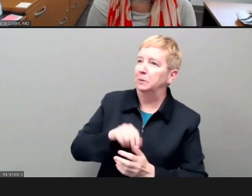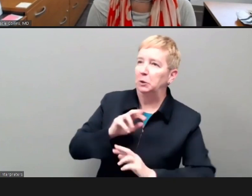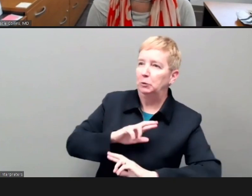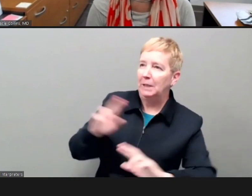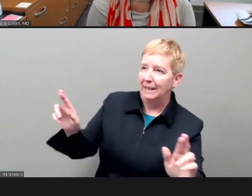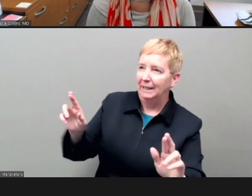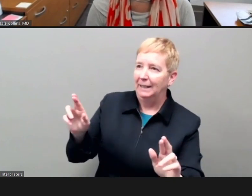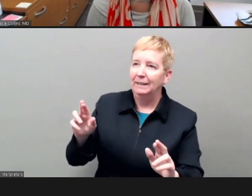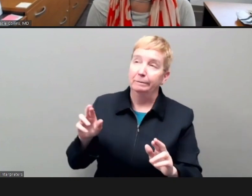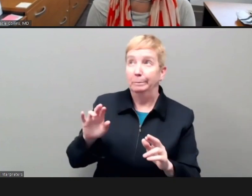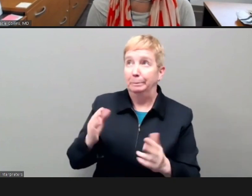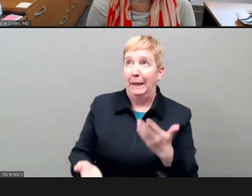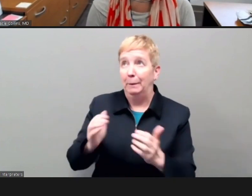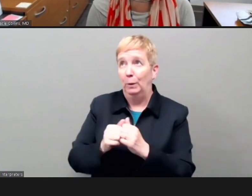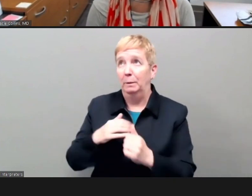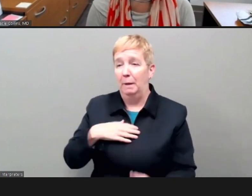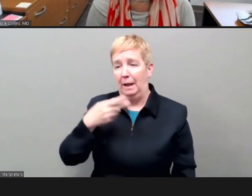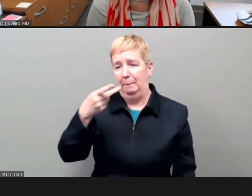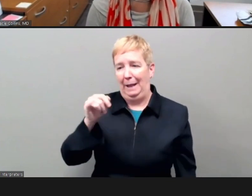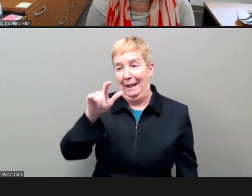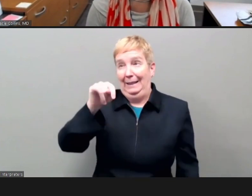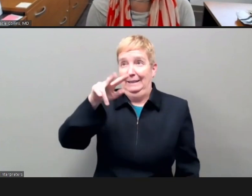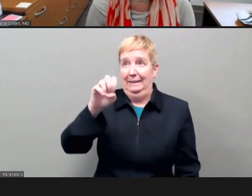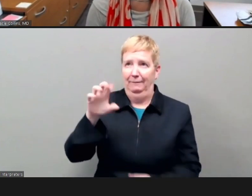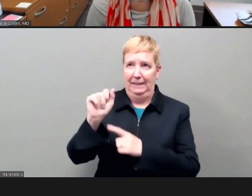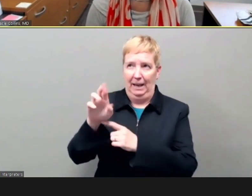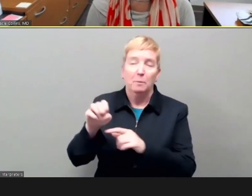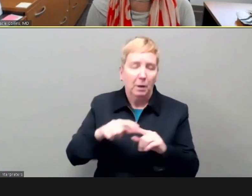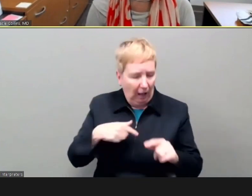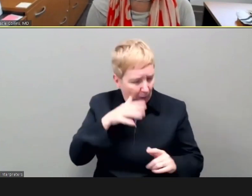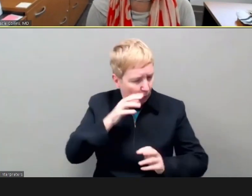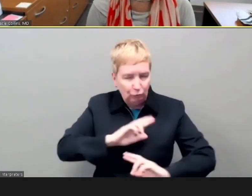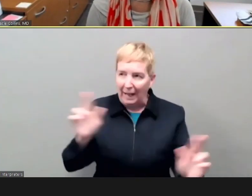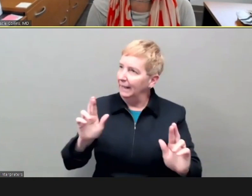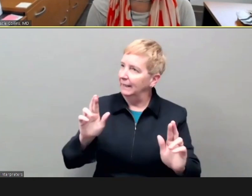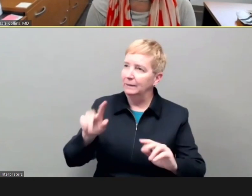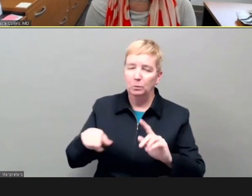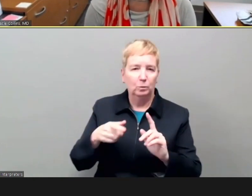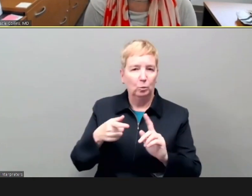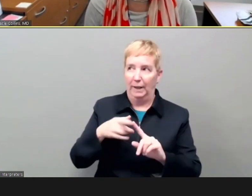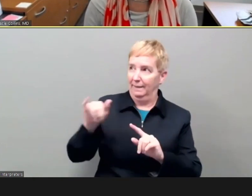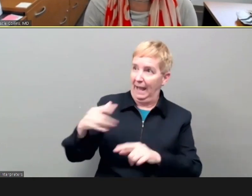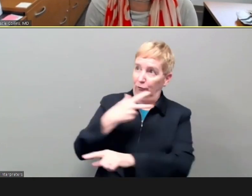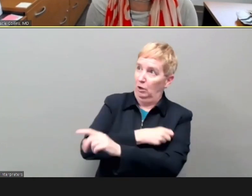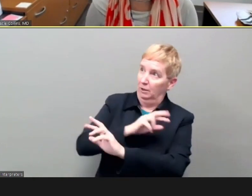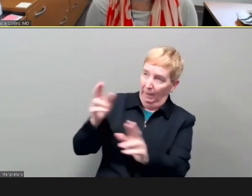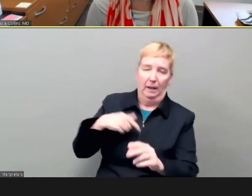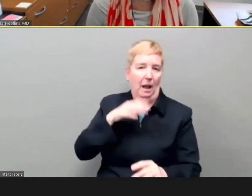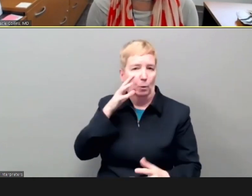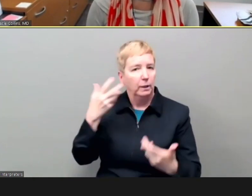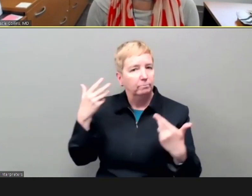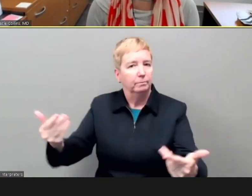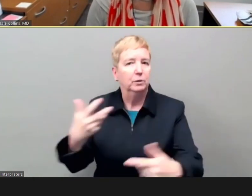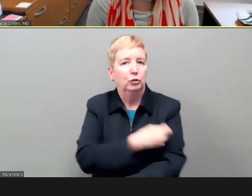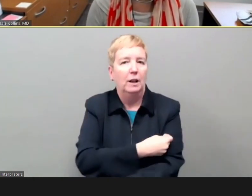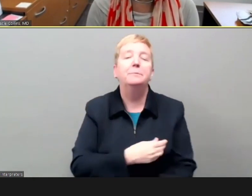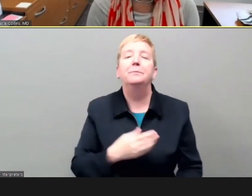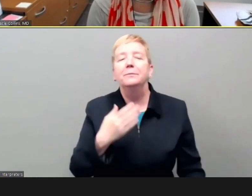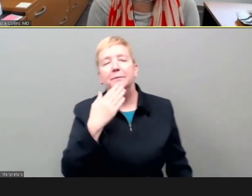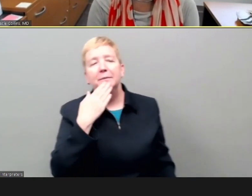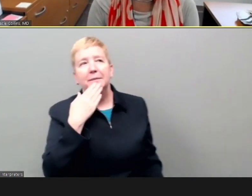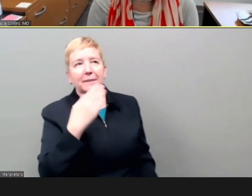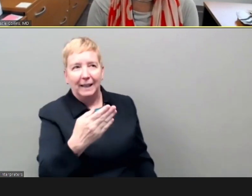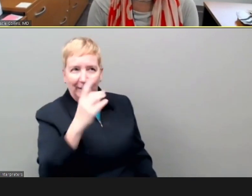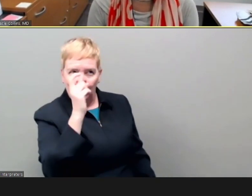care, as soon as it's available. Yes. Thank you, Governor and Dr. Scrace. And I just want to add to that if we're